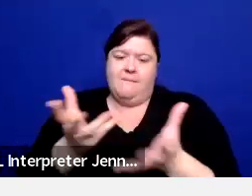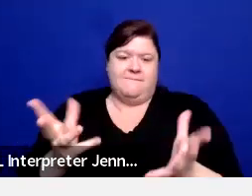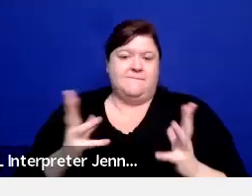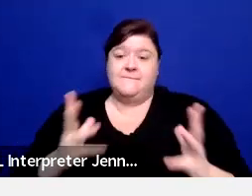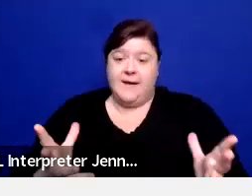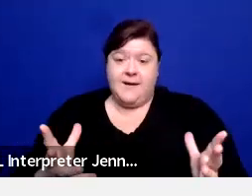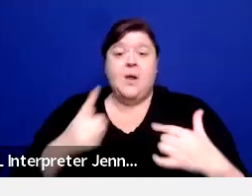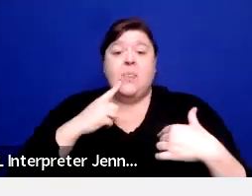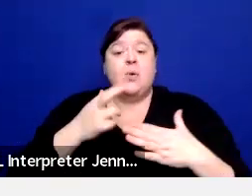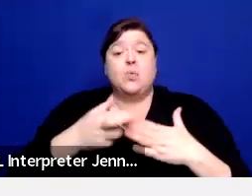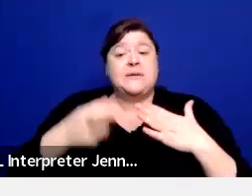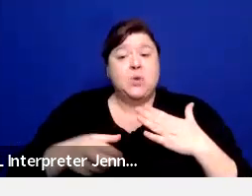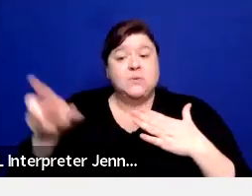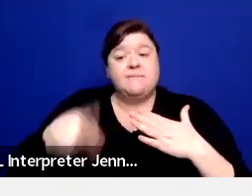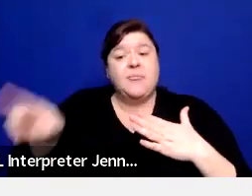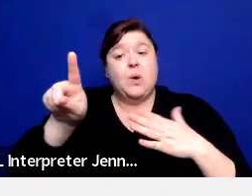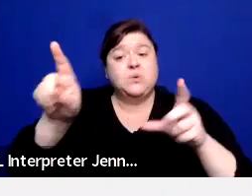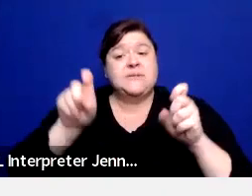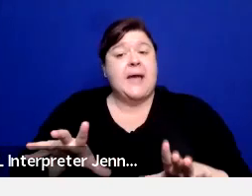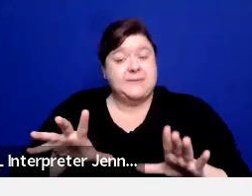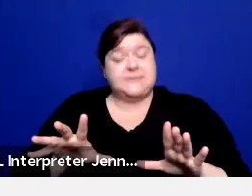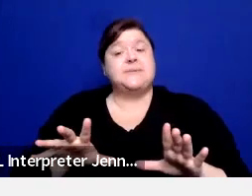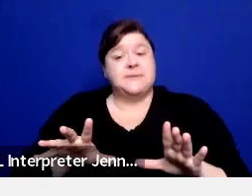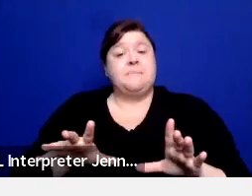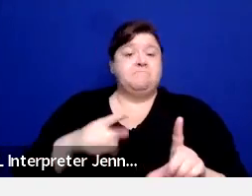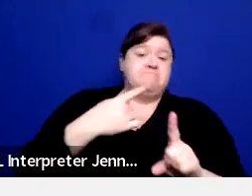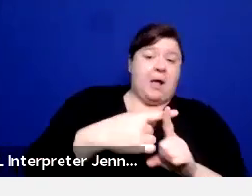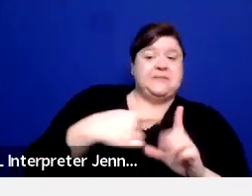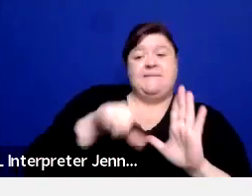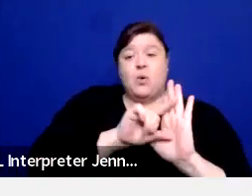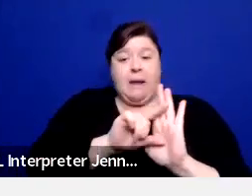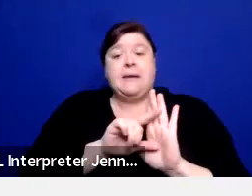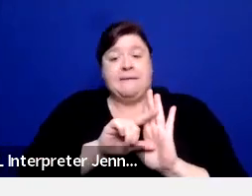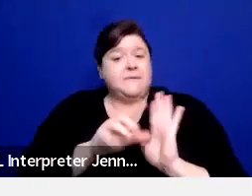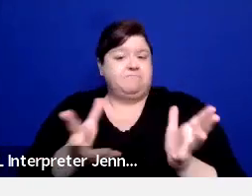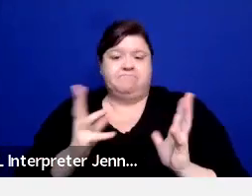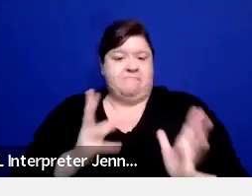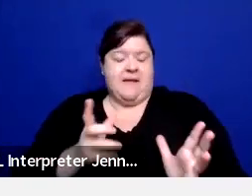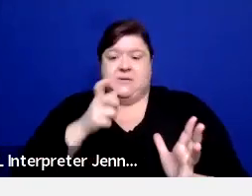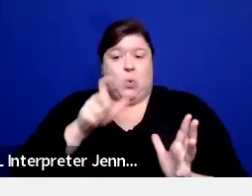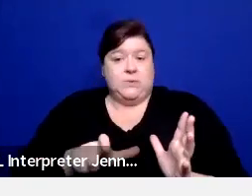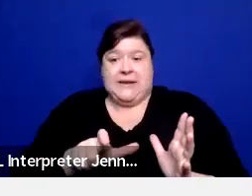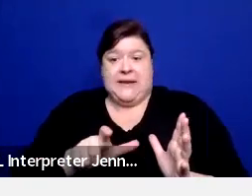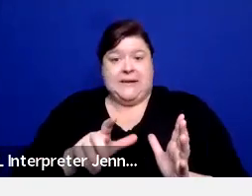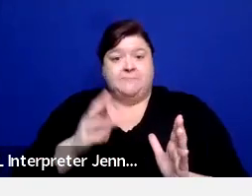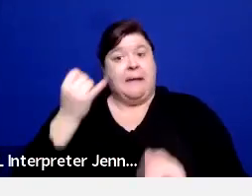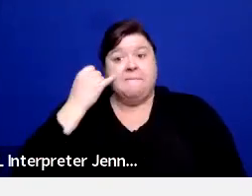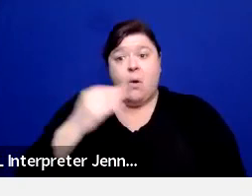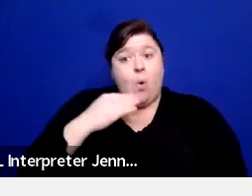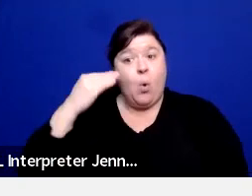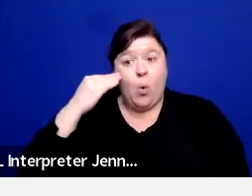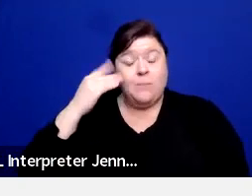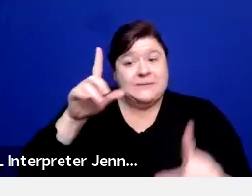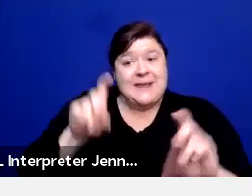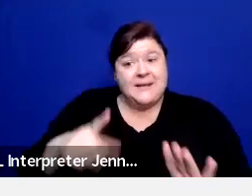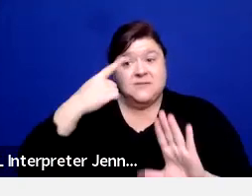take the results of those tests as a result. So there's not a need, if you do a home self-test, for example, to